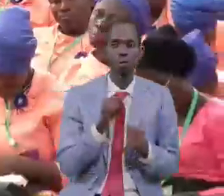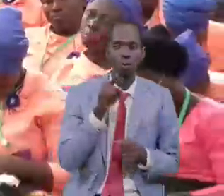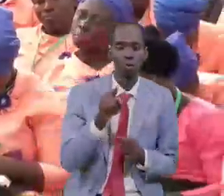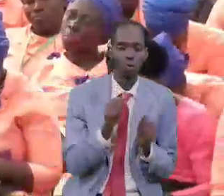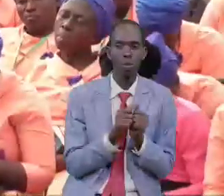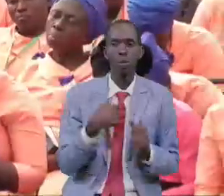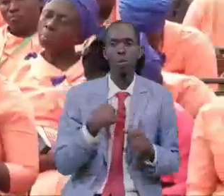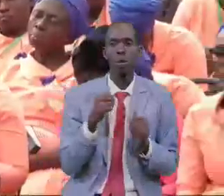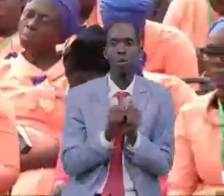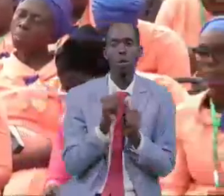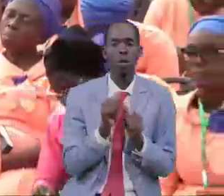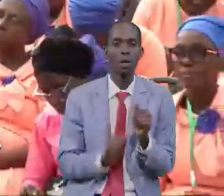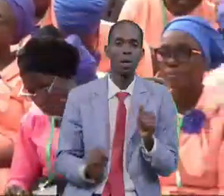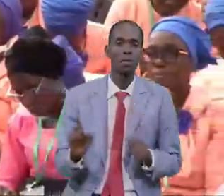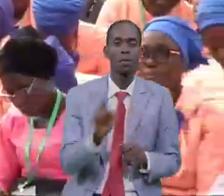everyone.